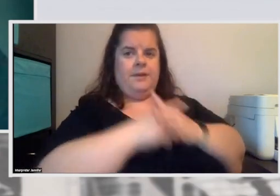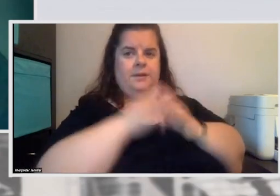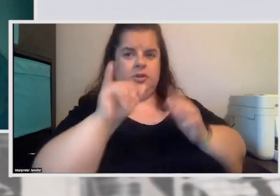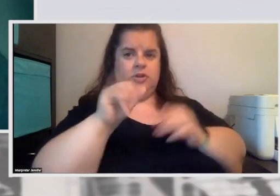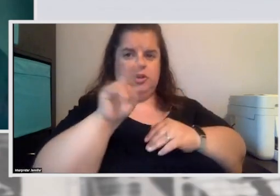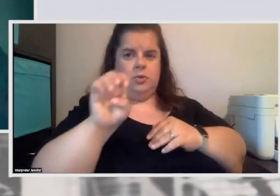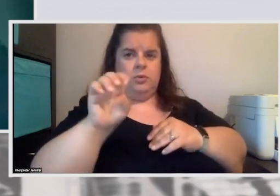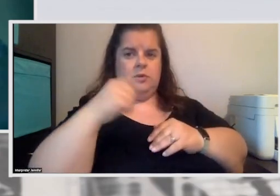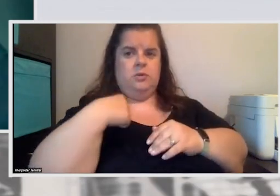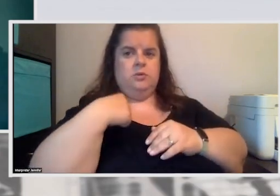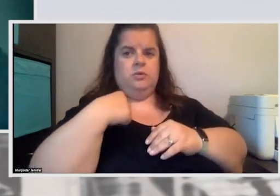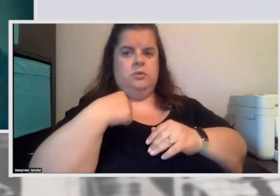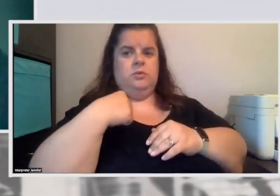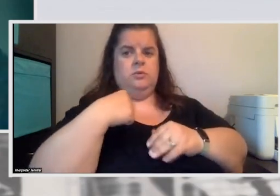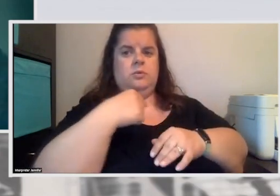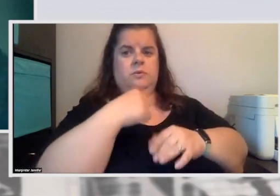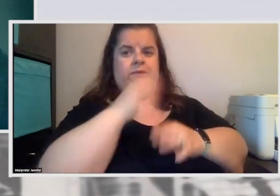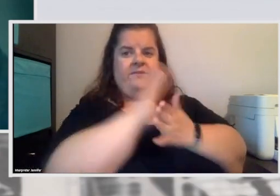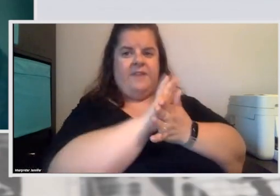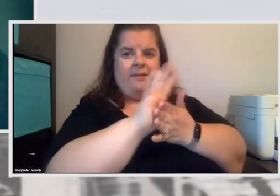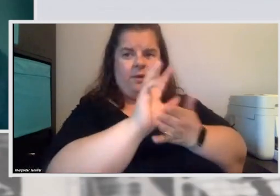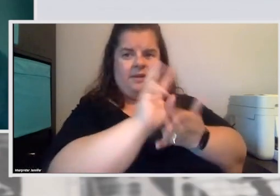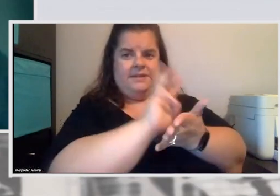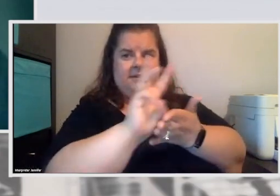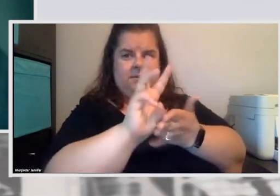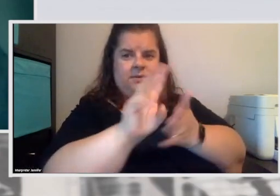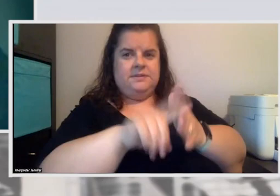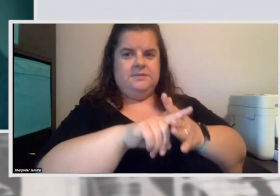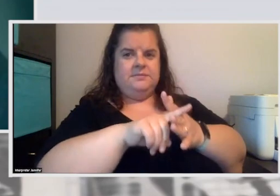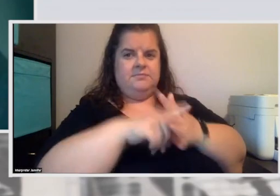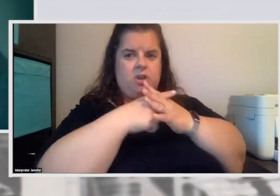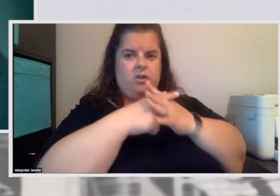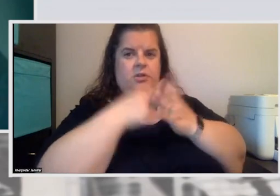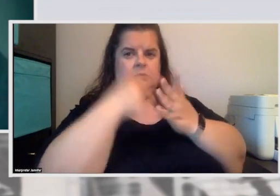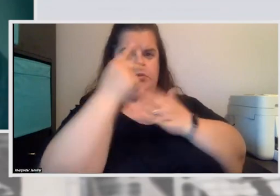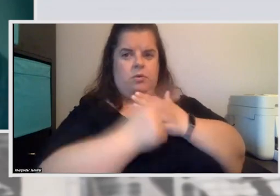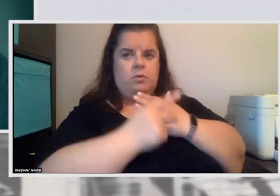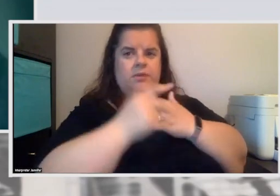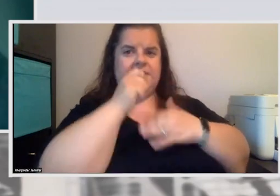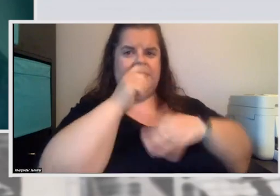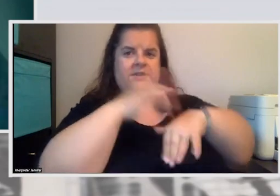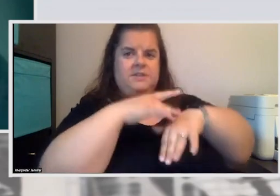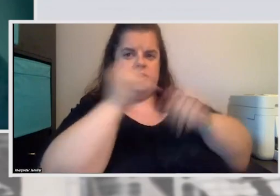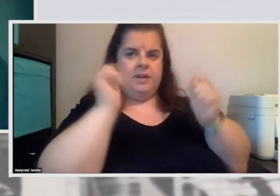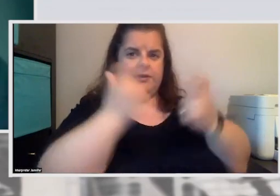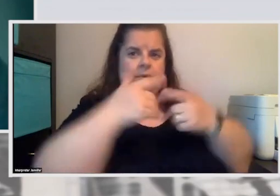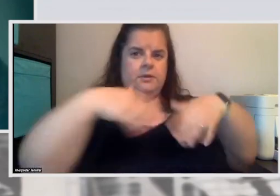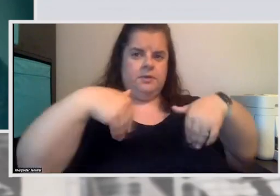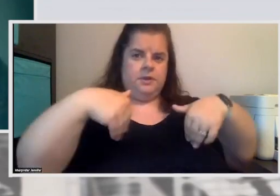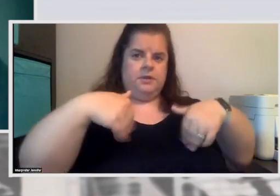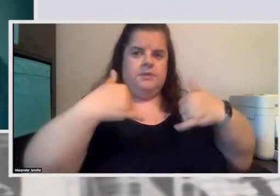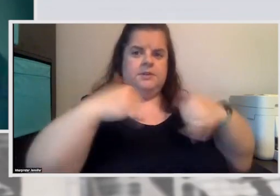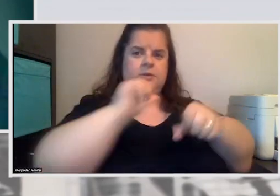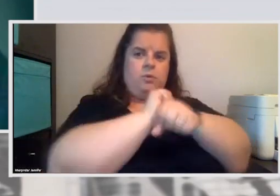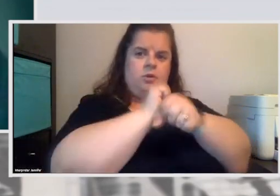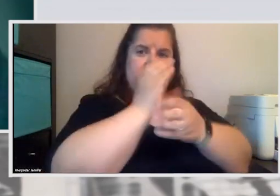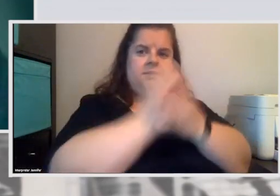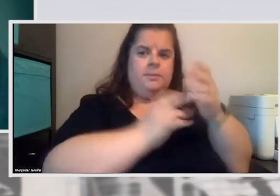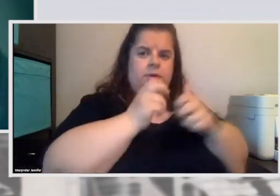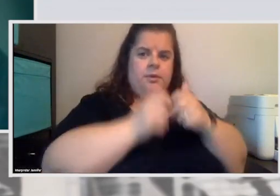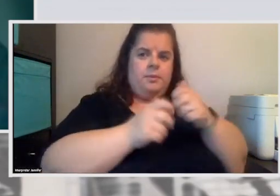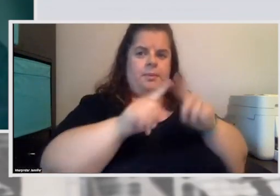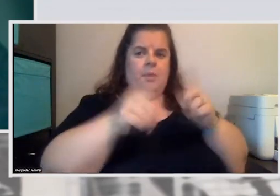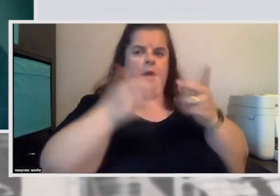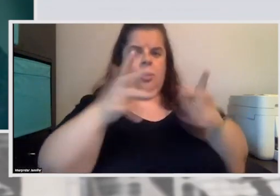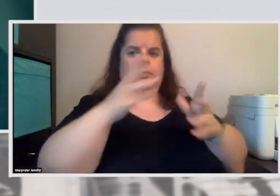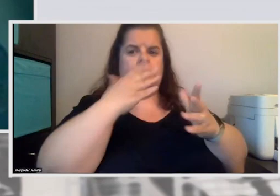it's probably 5-6 weeks since the program started. So that they haven't been everywhere yet. And we're still working out some of the kinks. But already we've gotten a lot